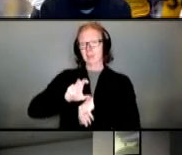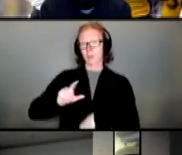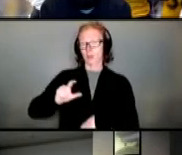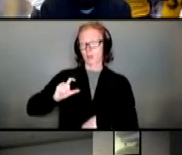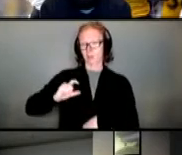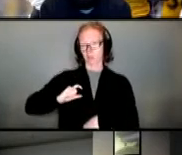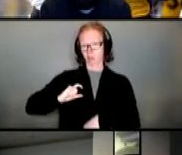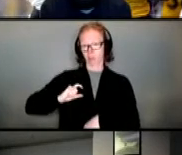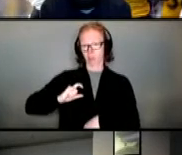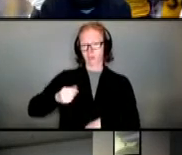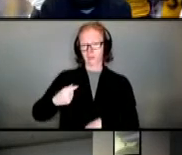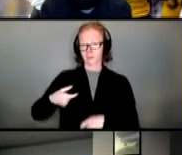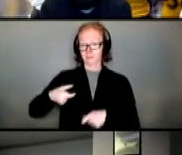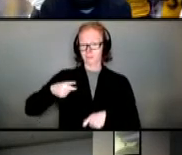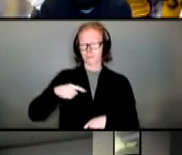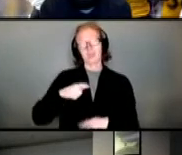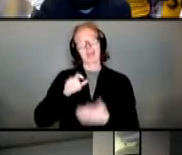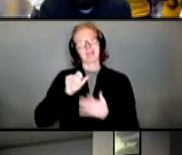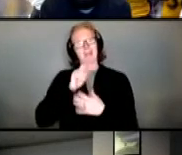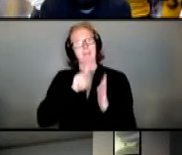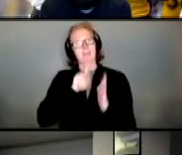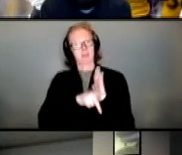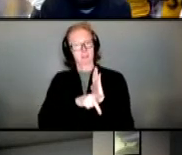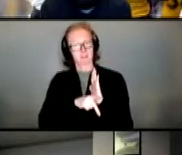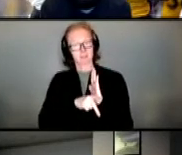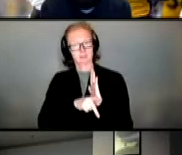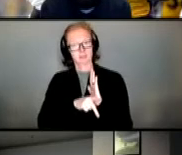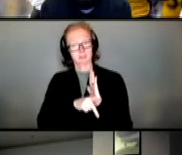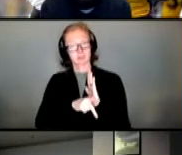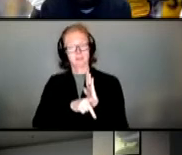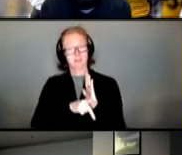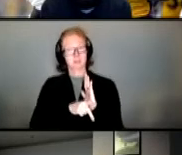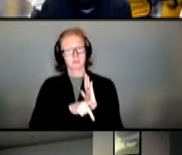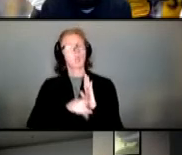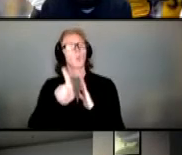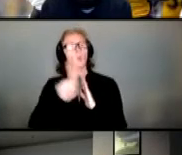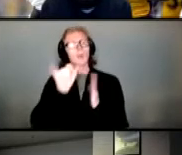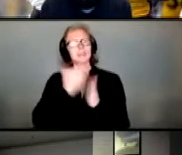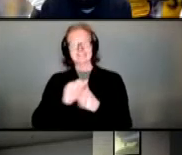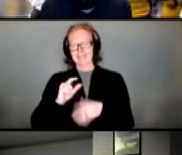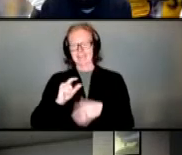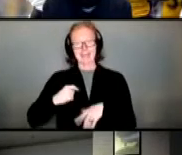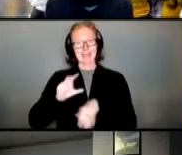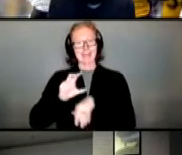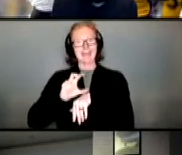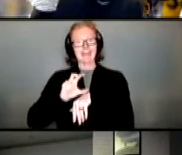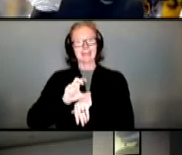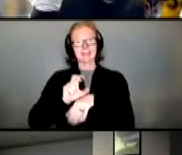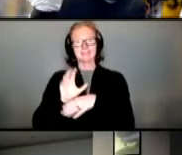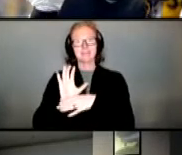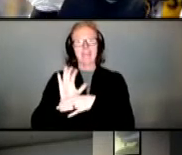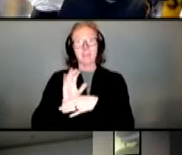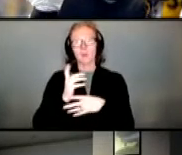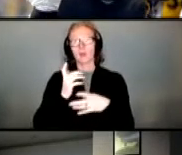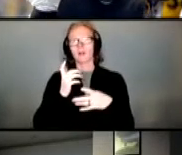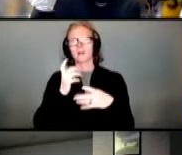policy on where is the data going to be housed, who is,